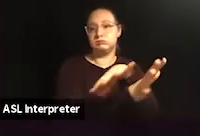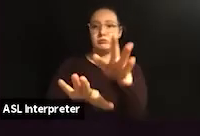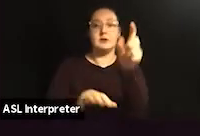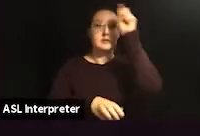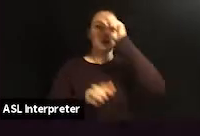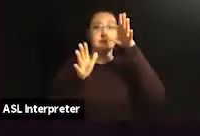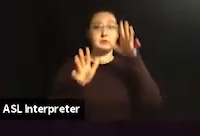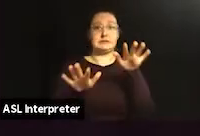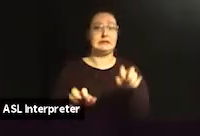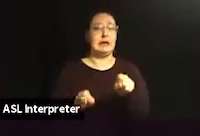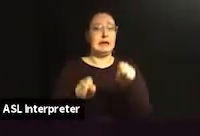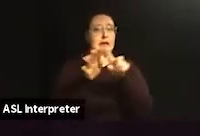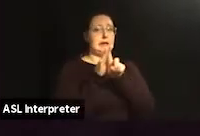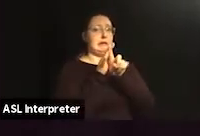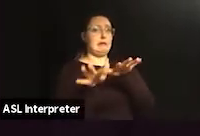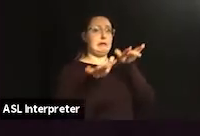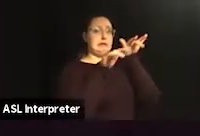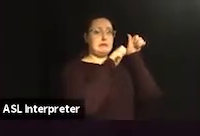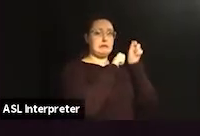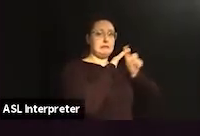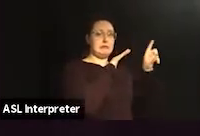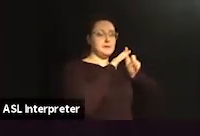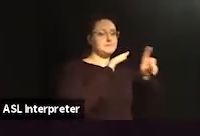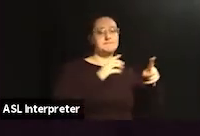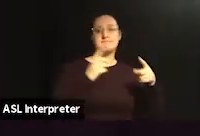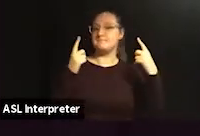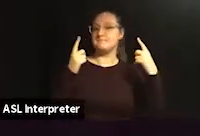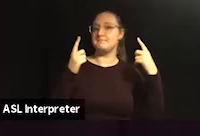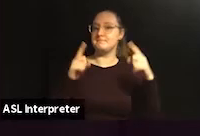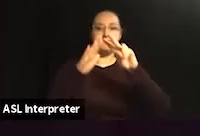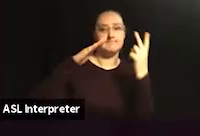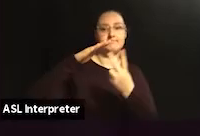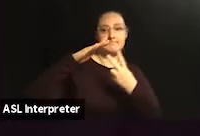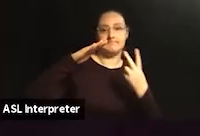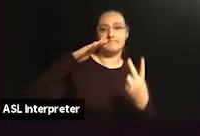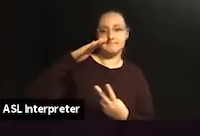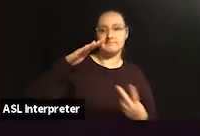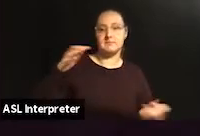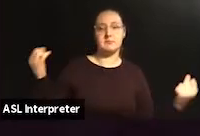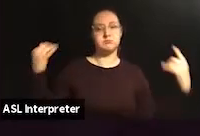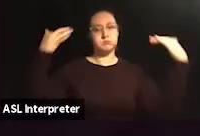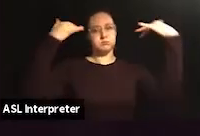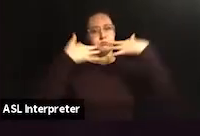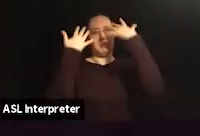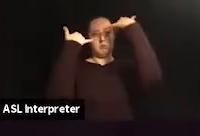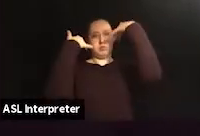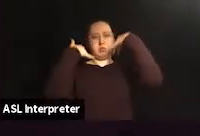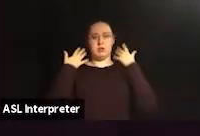the Lord tossed the Egyptians into the sea. The waters turned and covered the chariots and the chariot